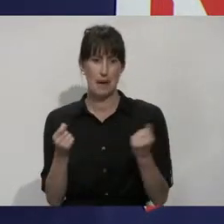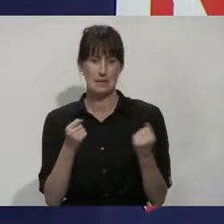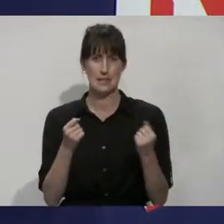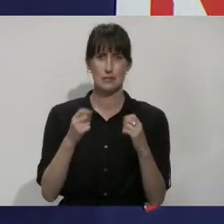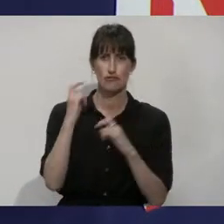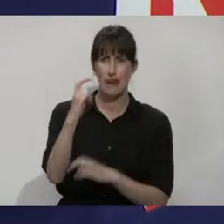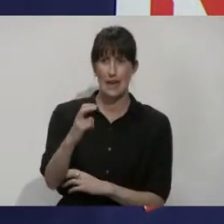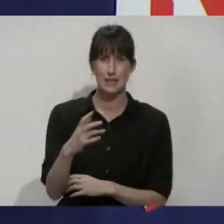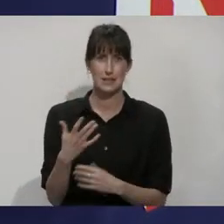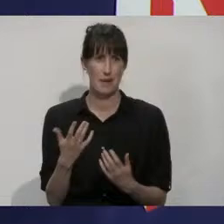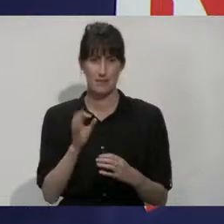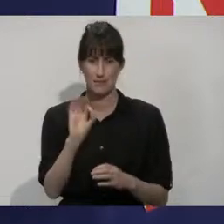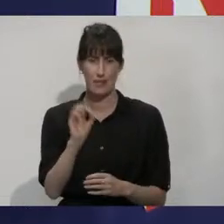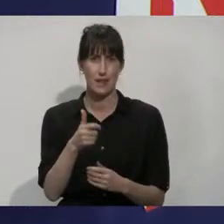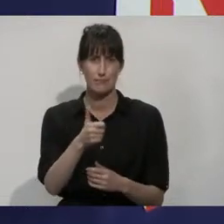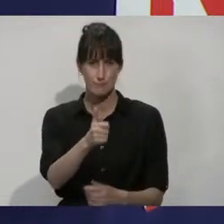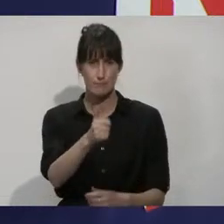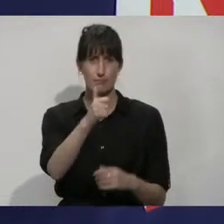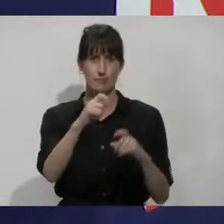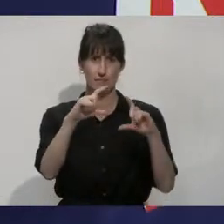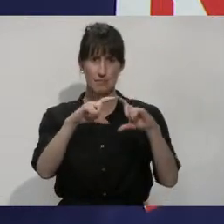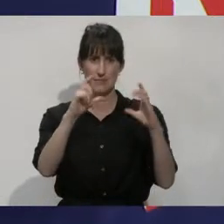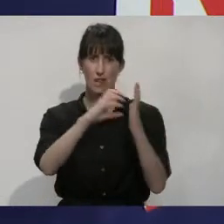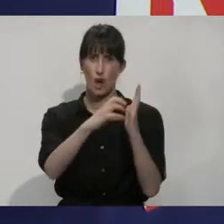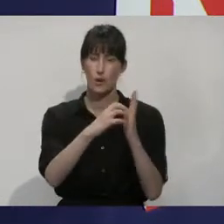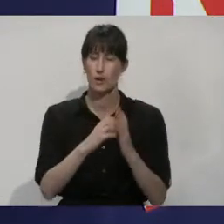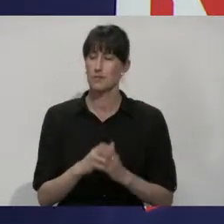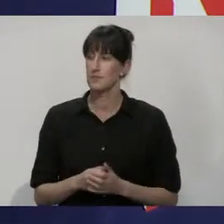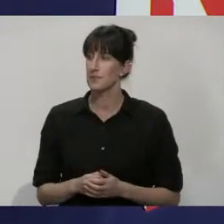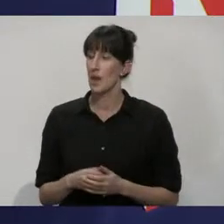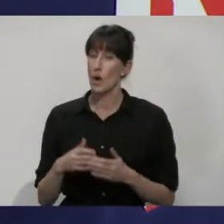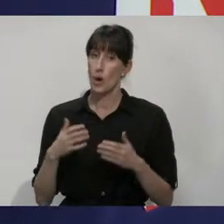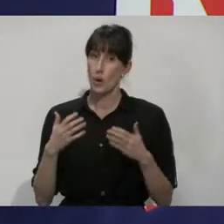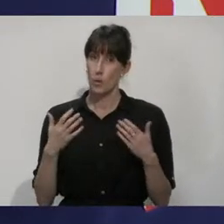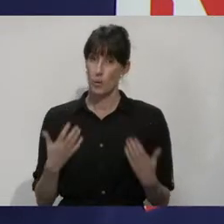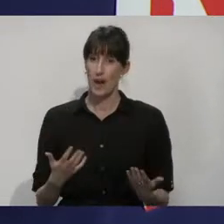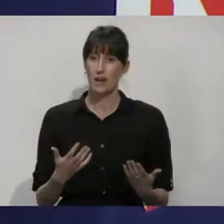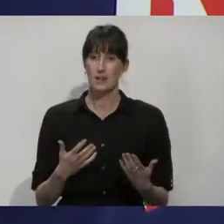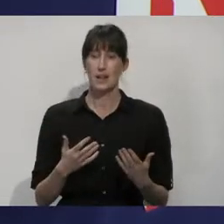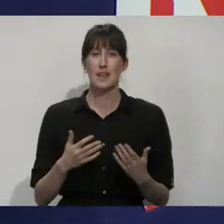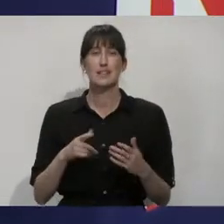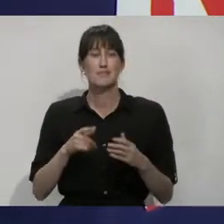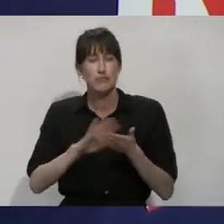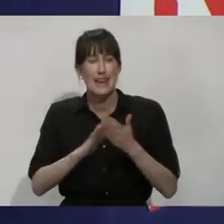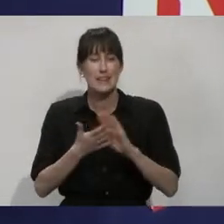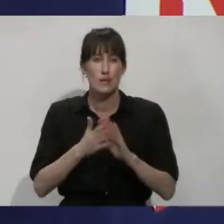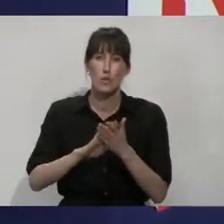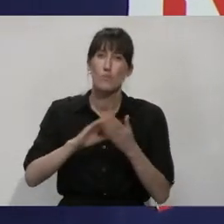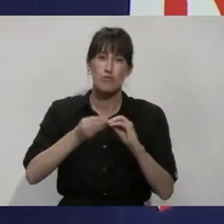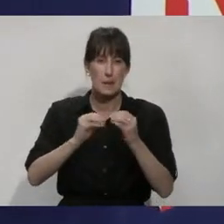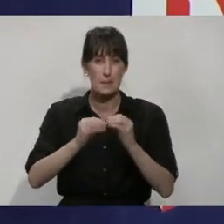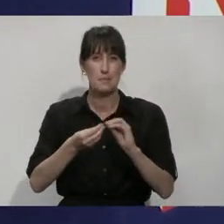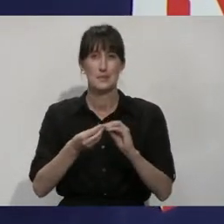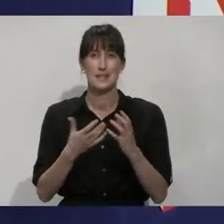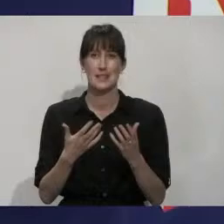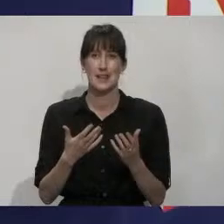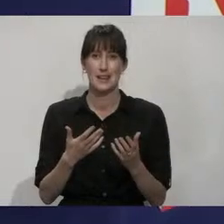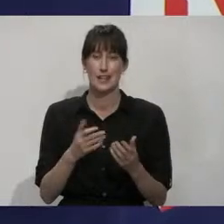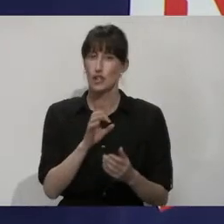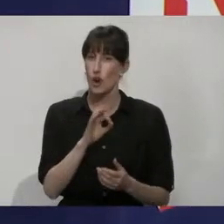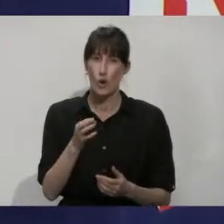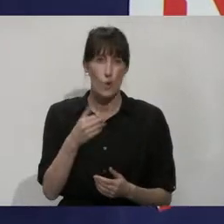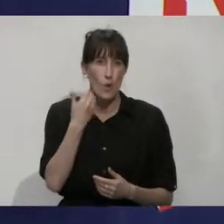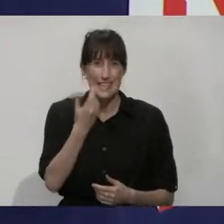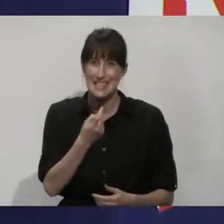some practical things to work through. I wouldn't rule it out, but we just have to make sure that we're working through the practical implications of that. Would you have